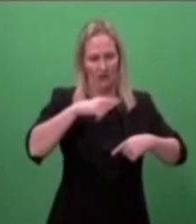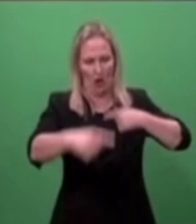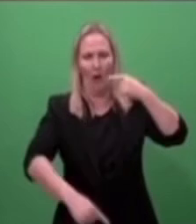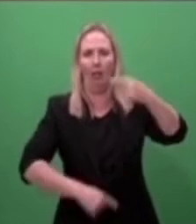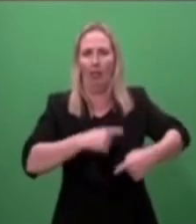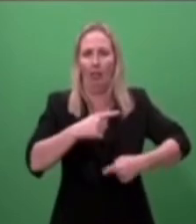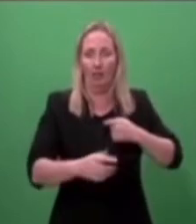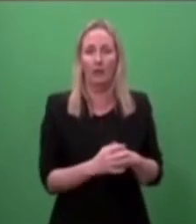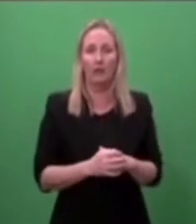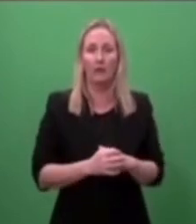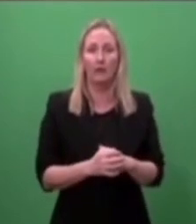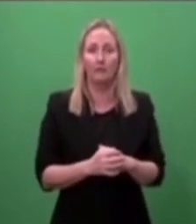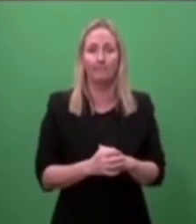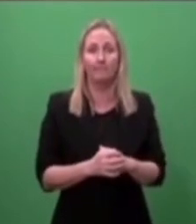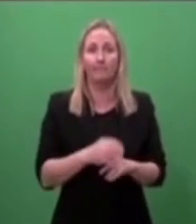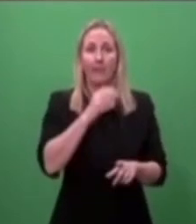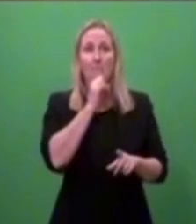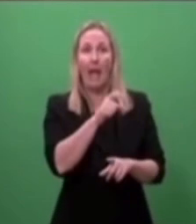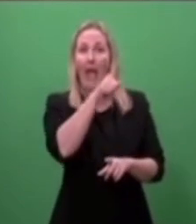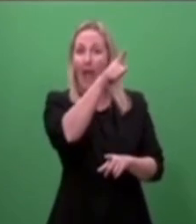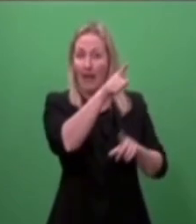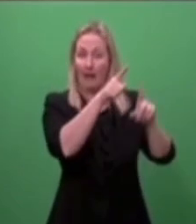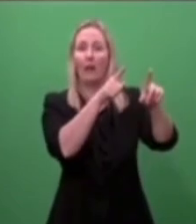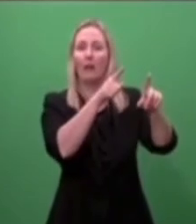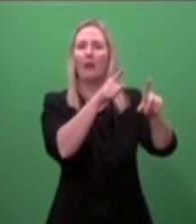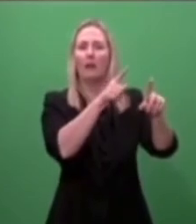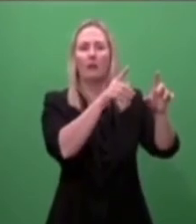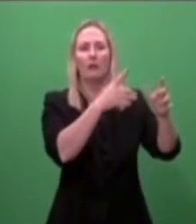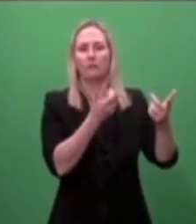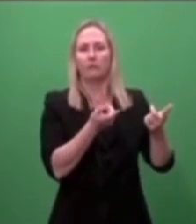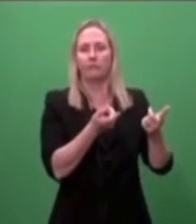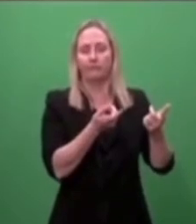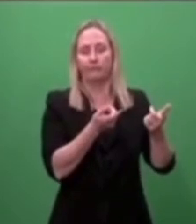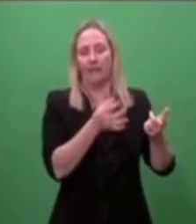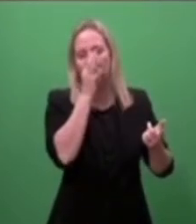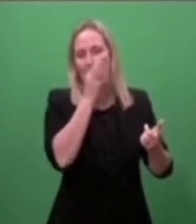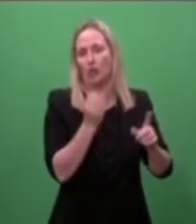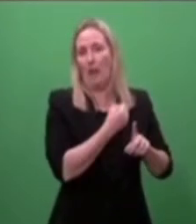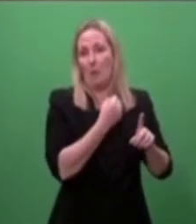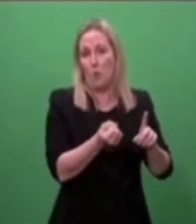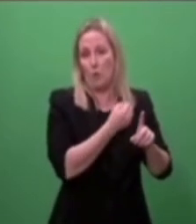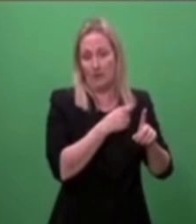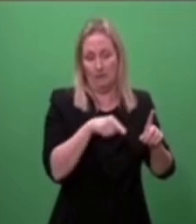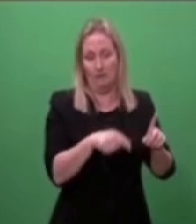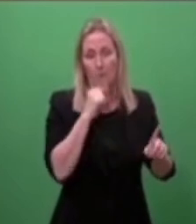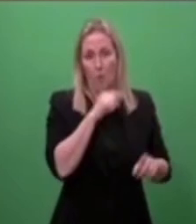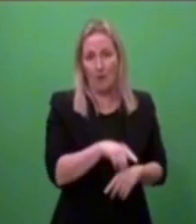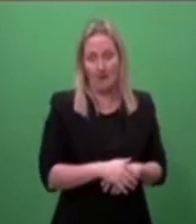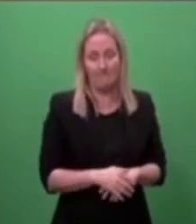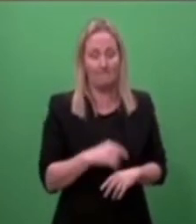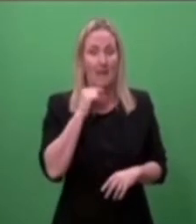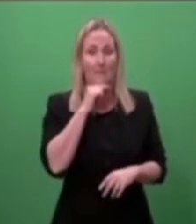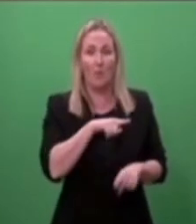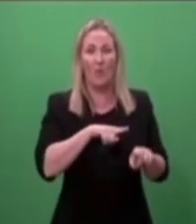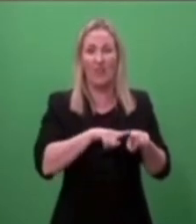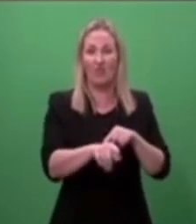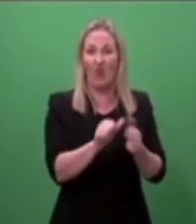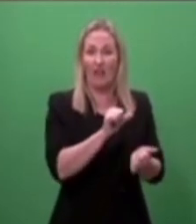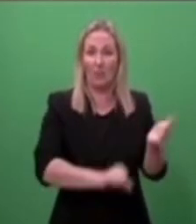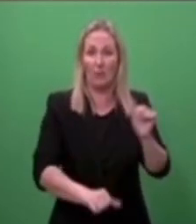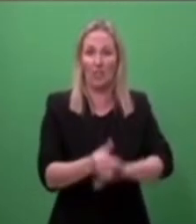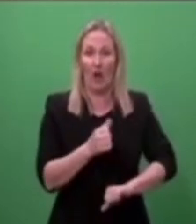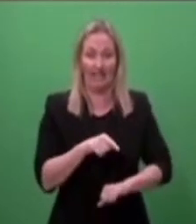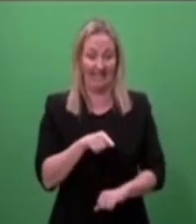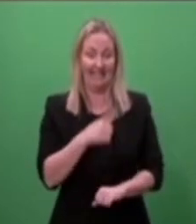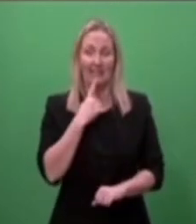abused by a man in charge of referrals to Lake Alice, a boy tried to commit suicide. He says, "He did it to me,